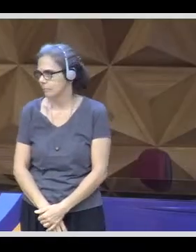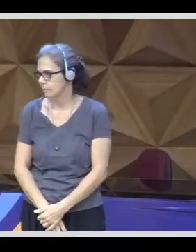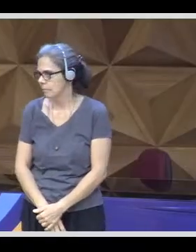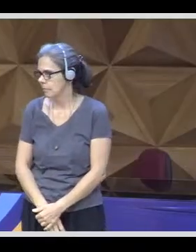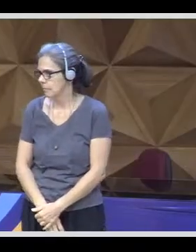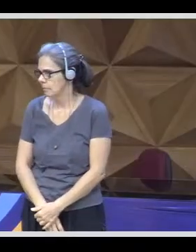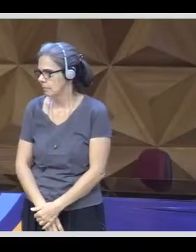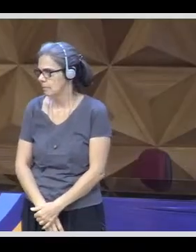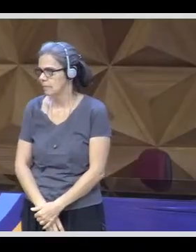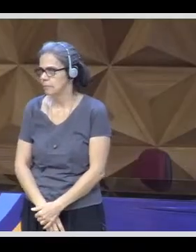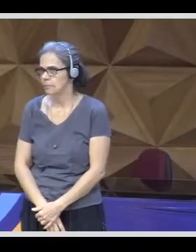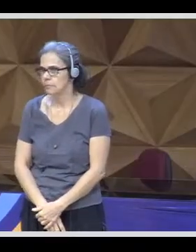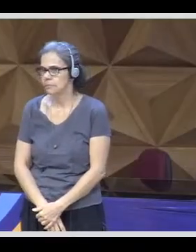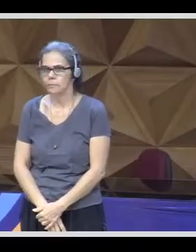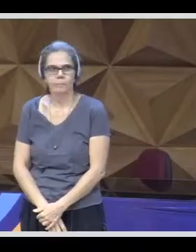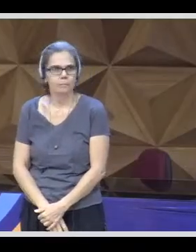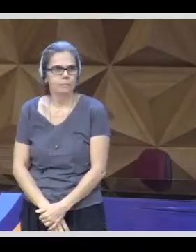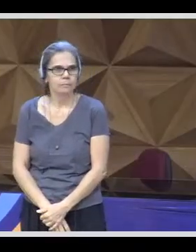Other questions?